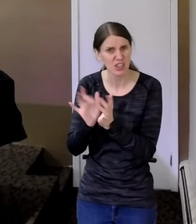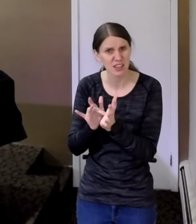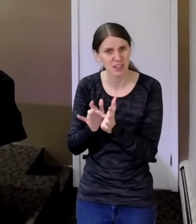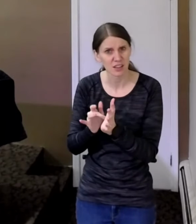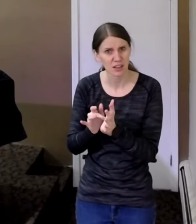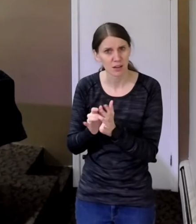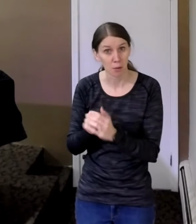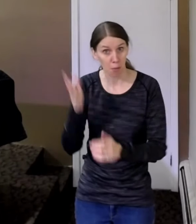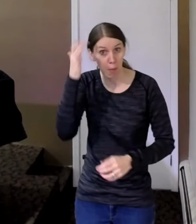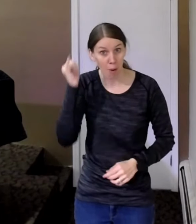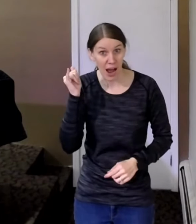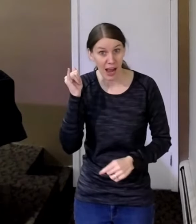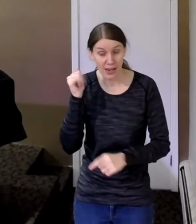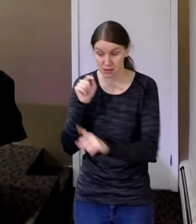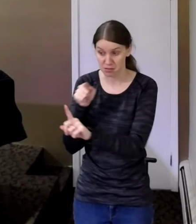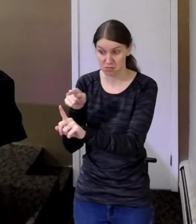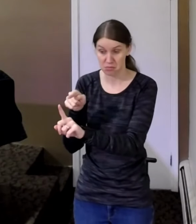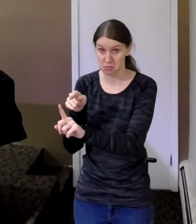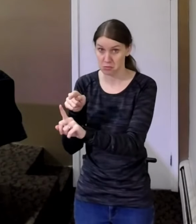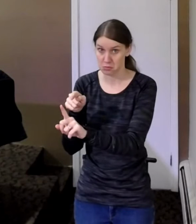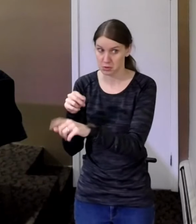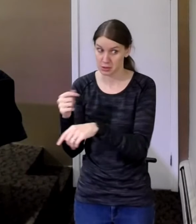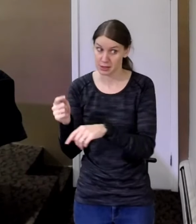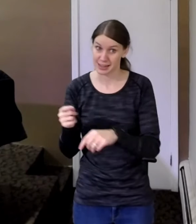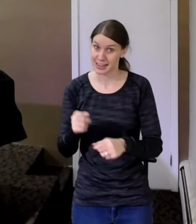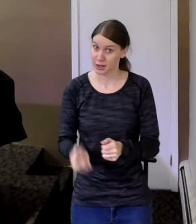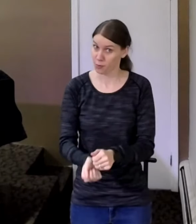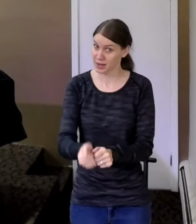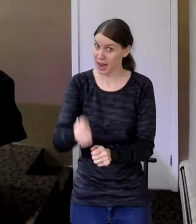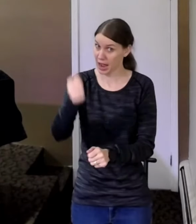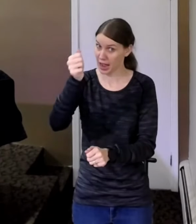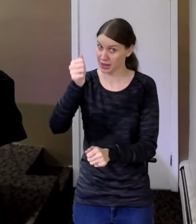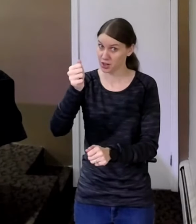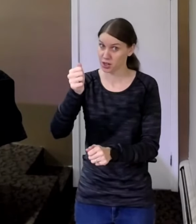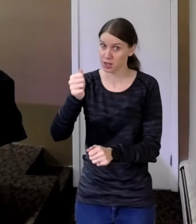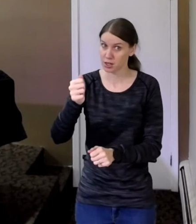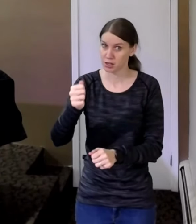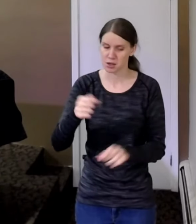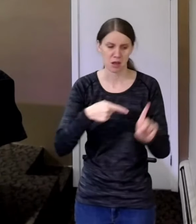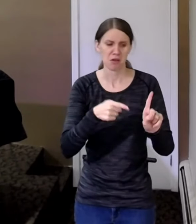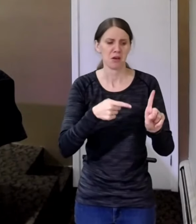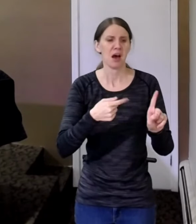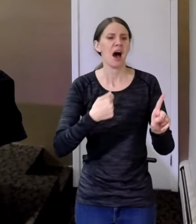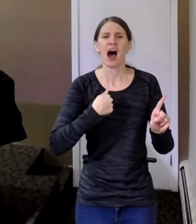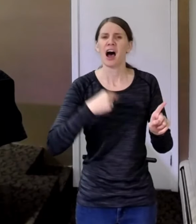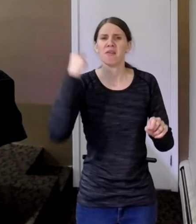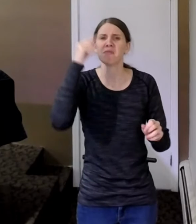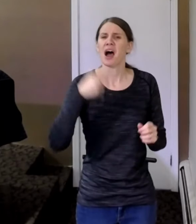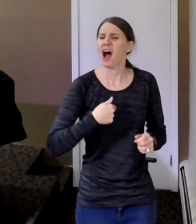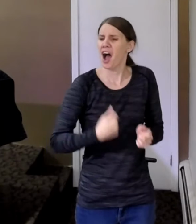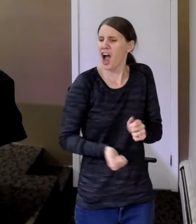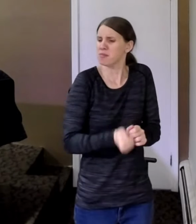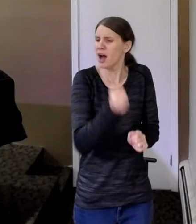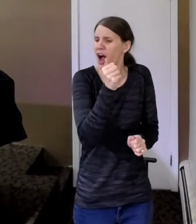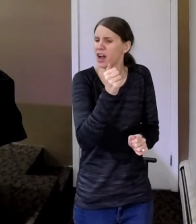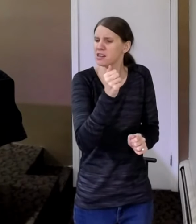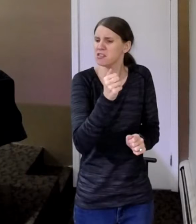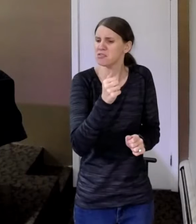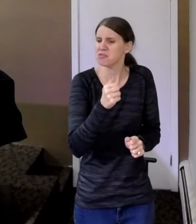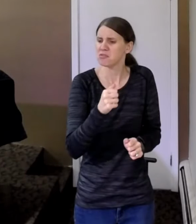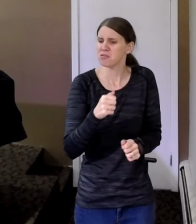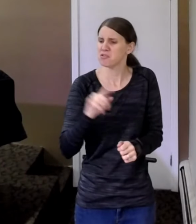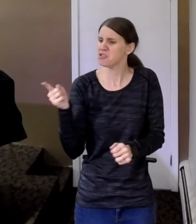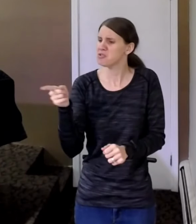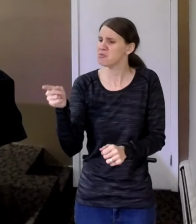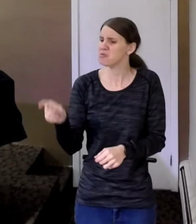because he was supplanting their authority. They were on top. Everything should go through them.